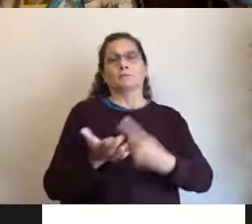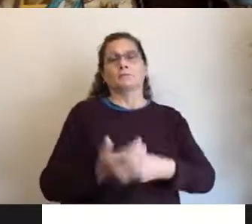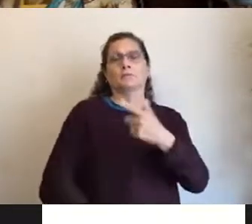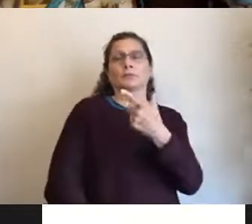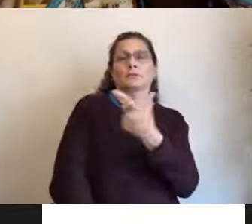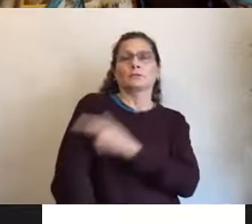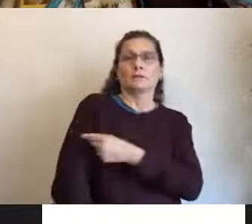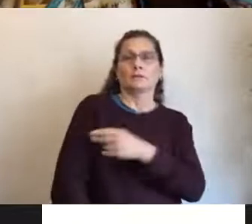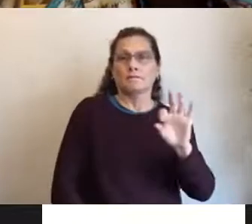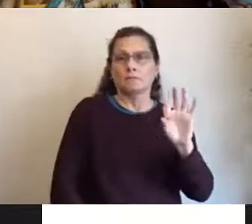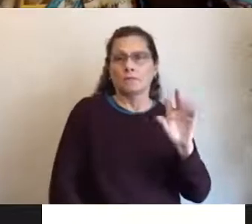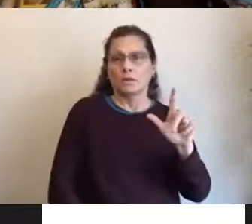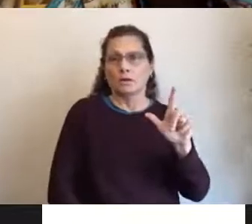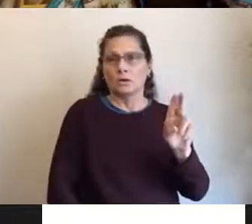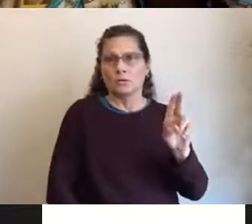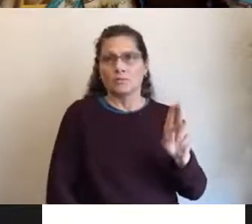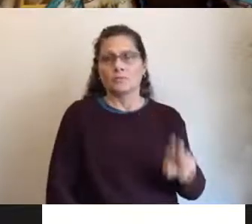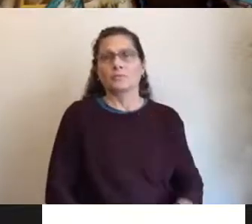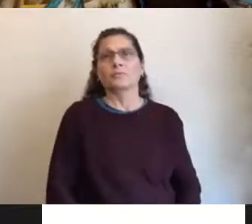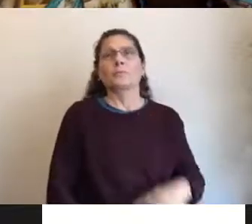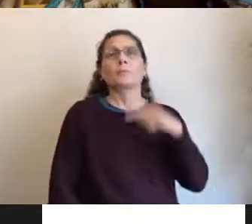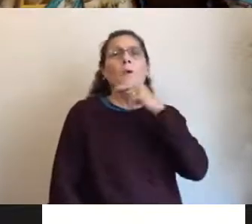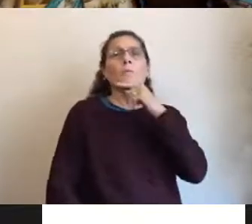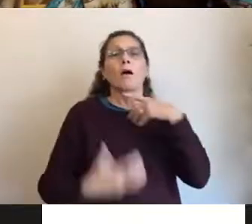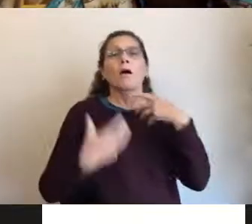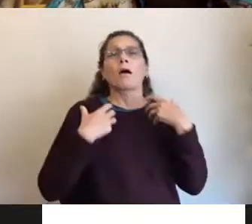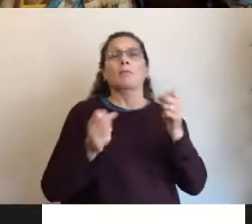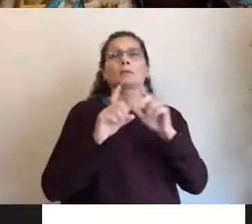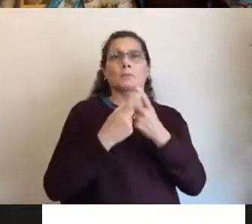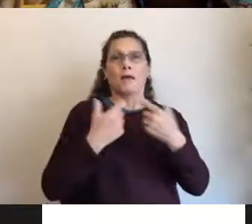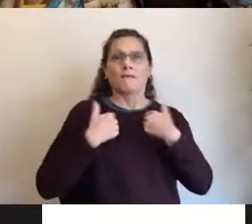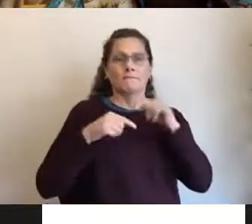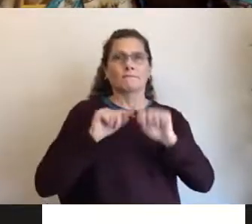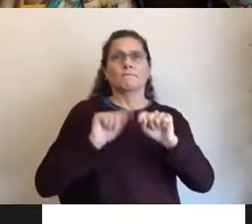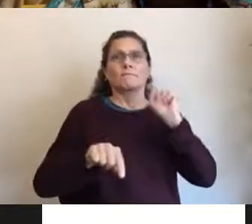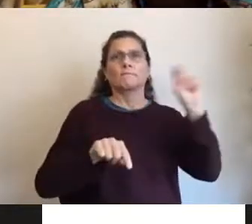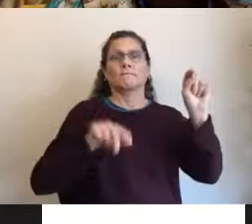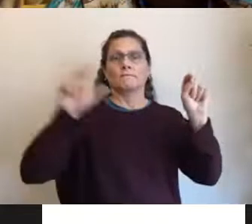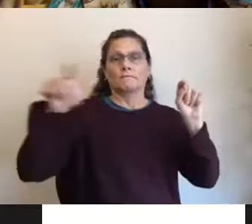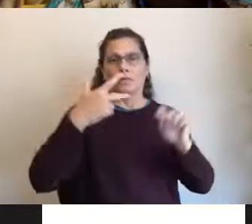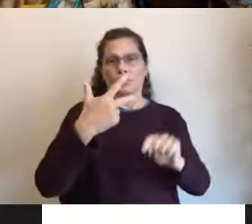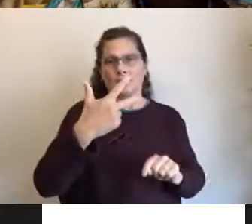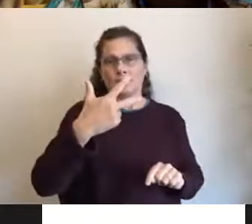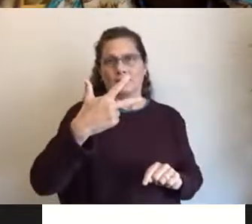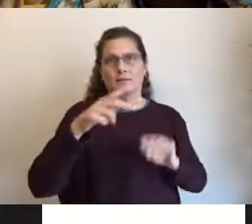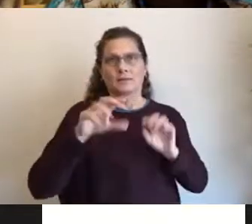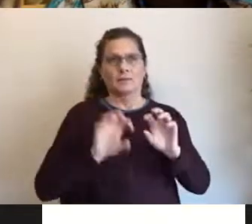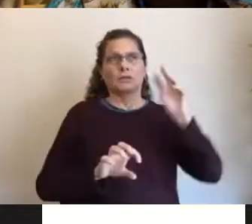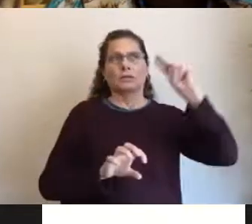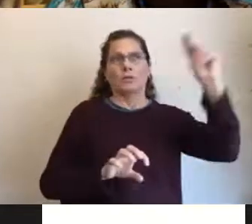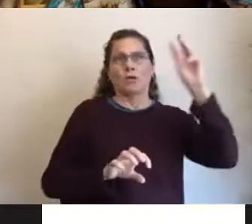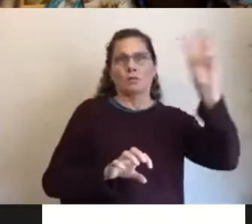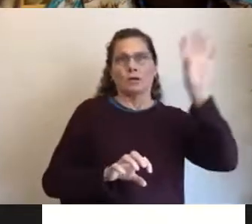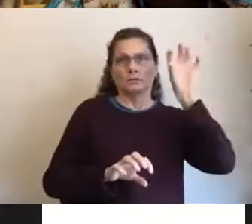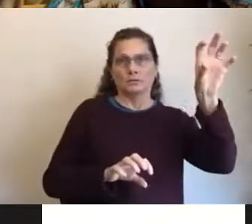sites. So you might be aware that the Southside Health Center, the Northwest Health Center, as well as Miller Park